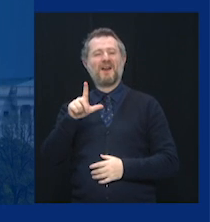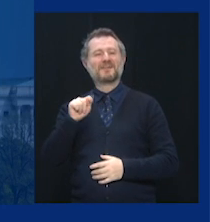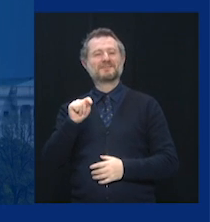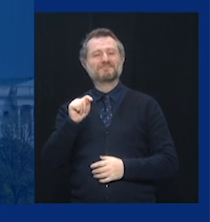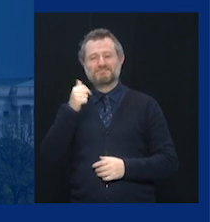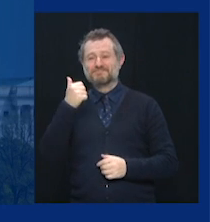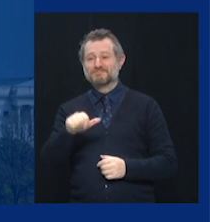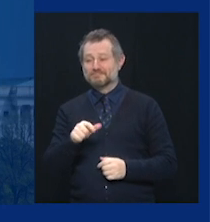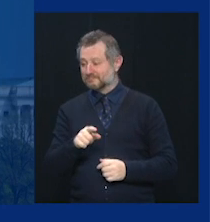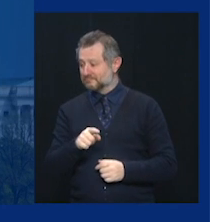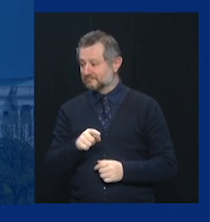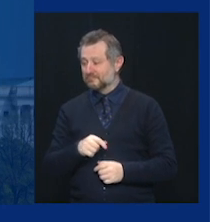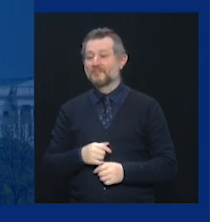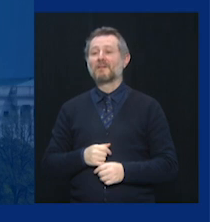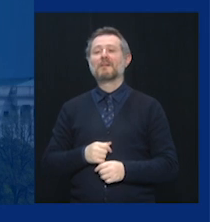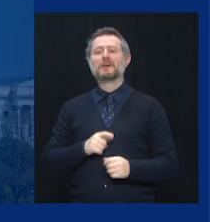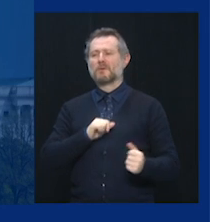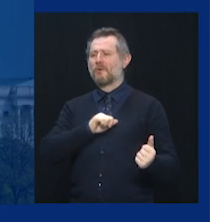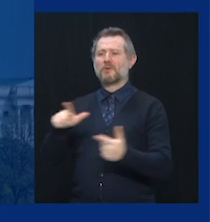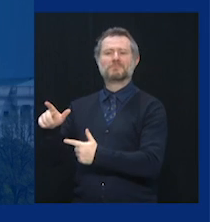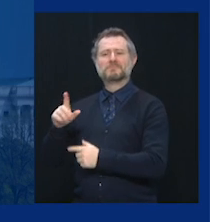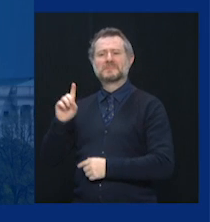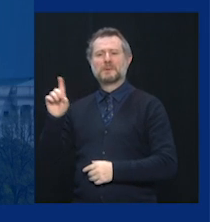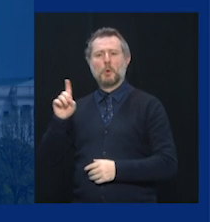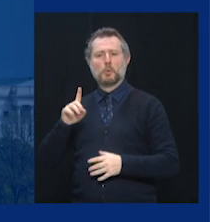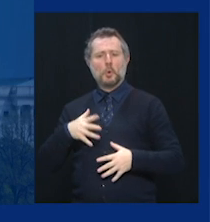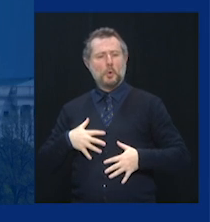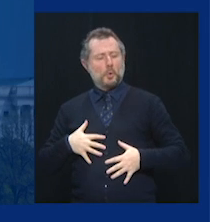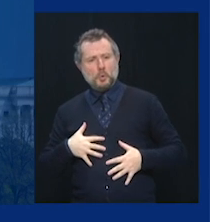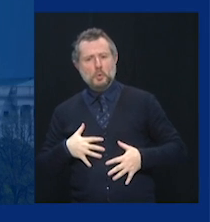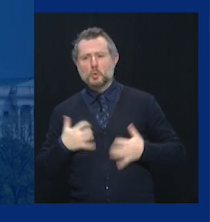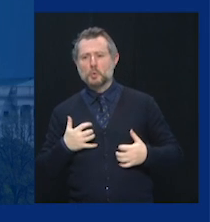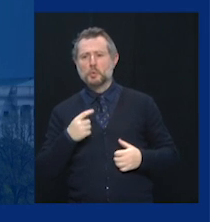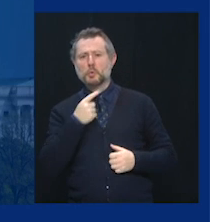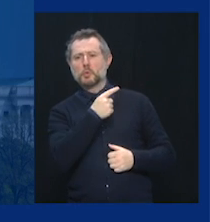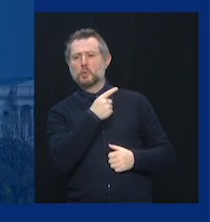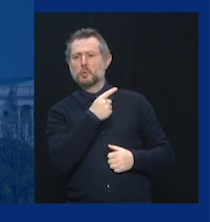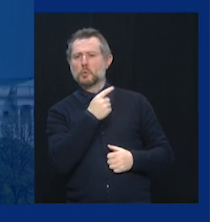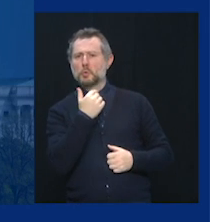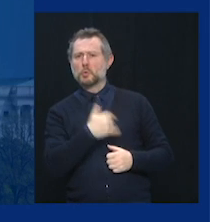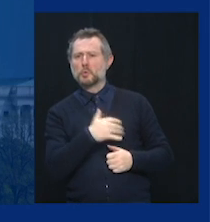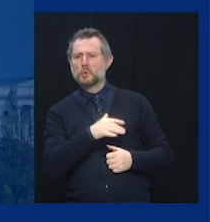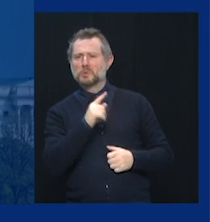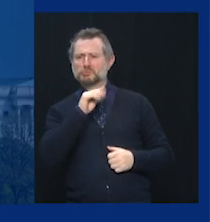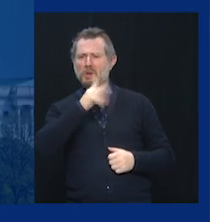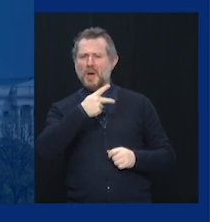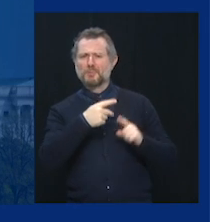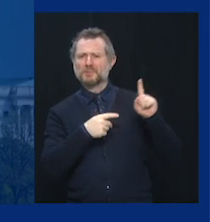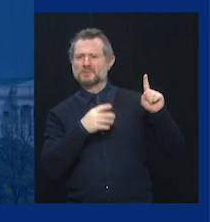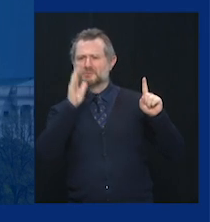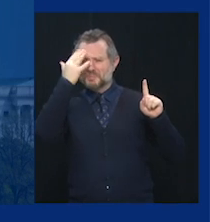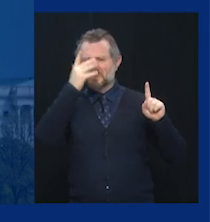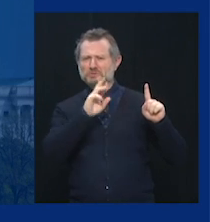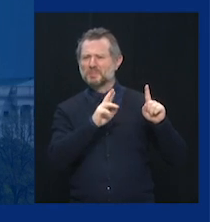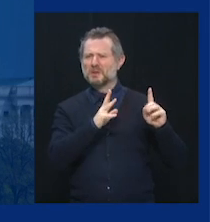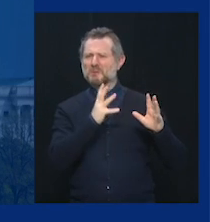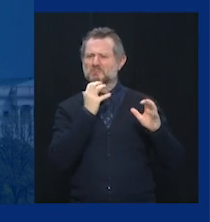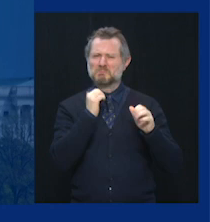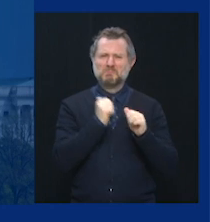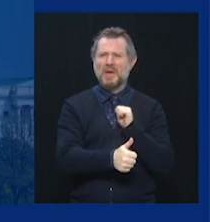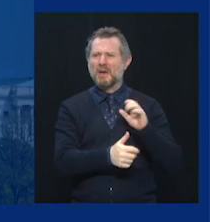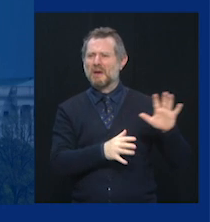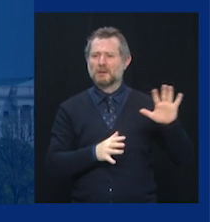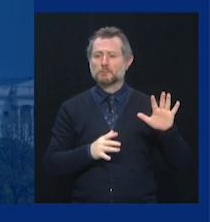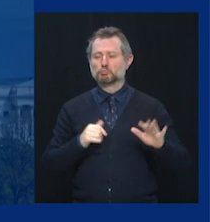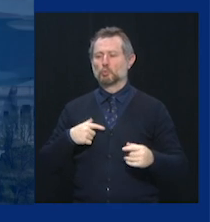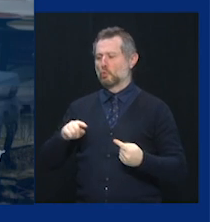that every Democrat was outraged at when it was passed. It crushed New York. Everyone said they would repeal it.